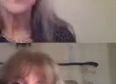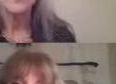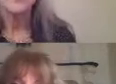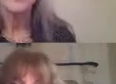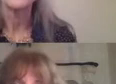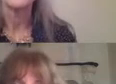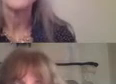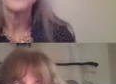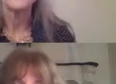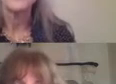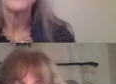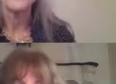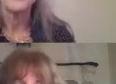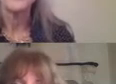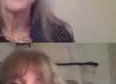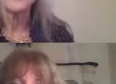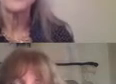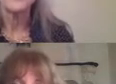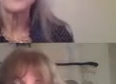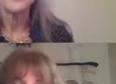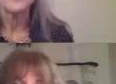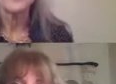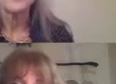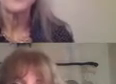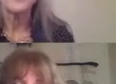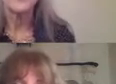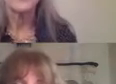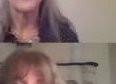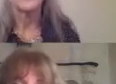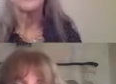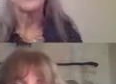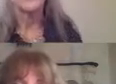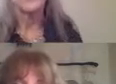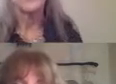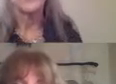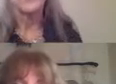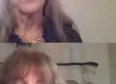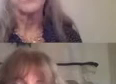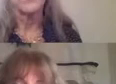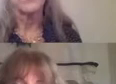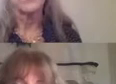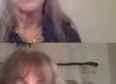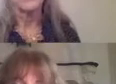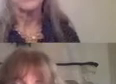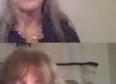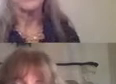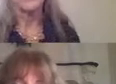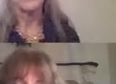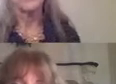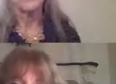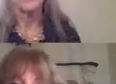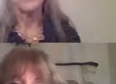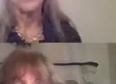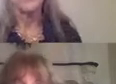in that Loewy Fuller technique on the wall, and there's the lamp below that you can see. So just imagine that you're in our space and you're watching this